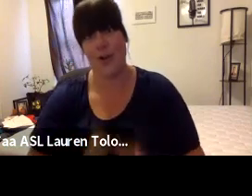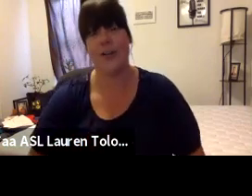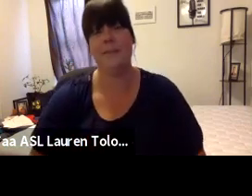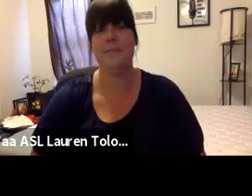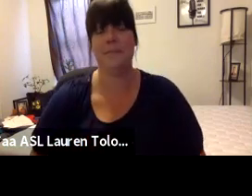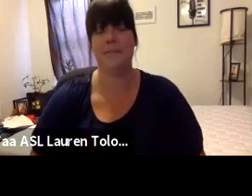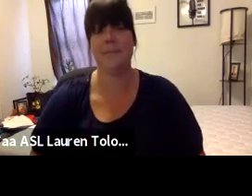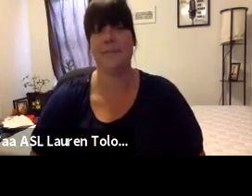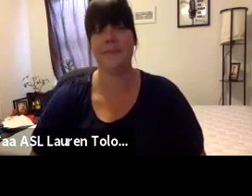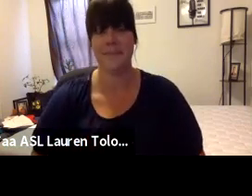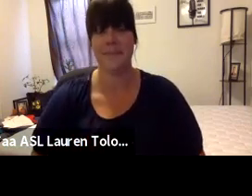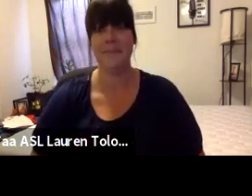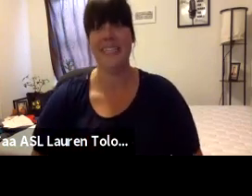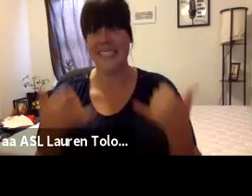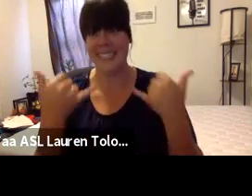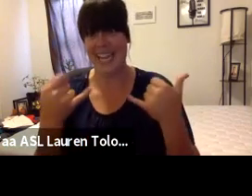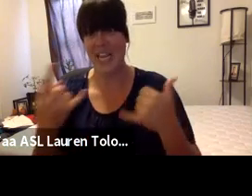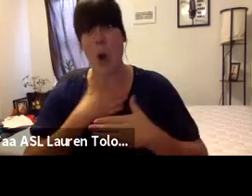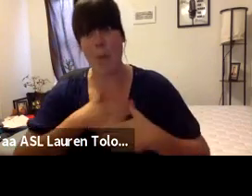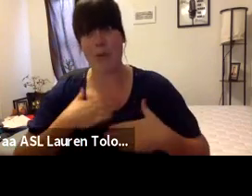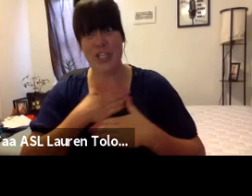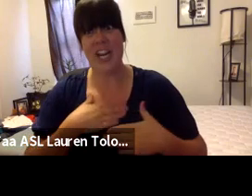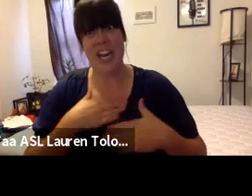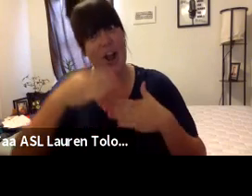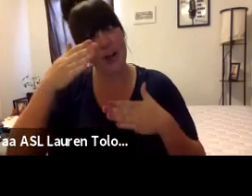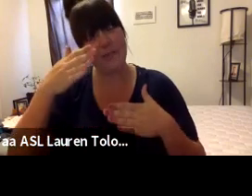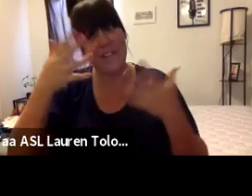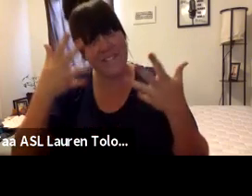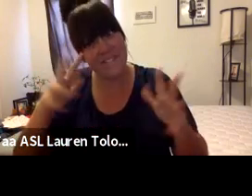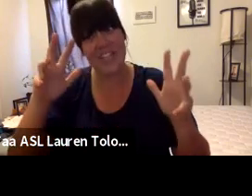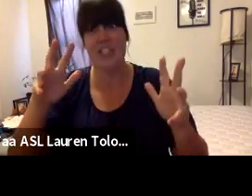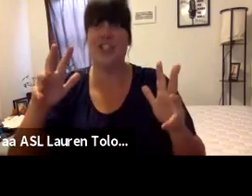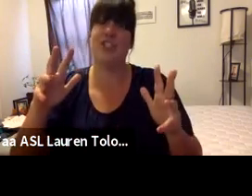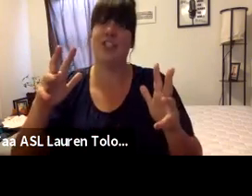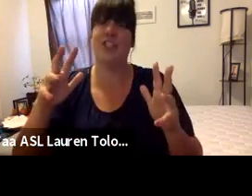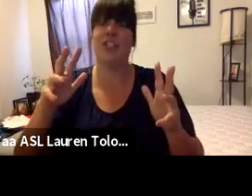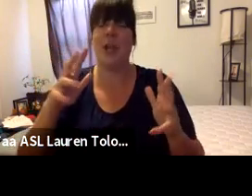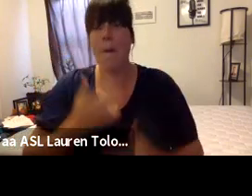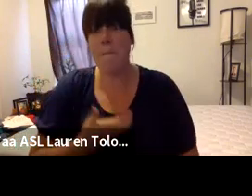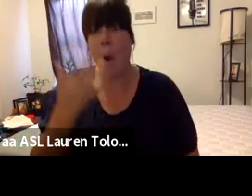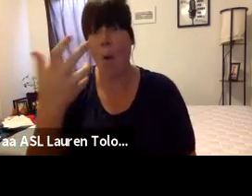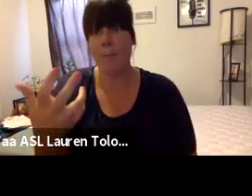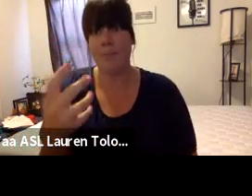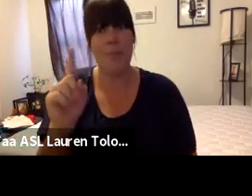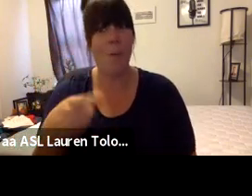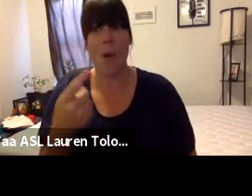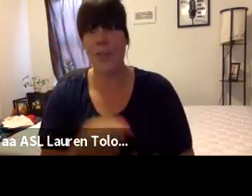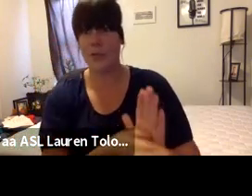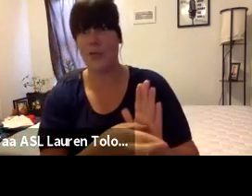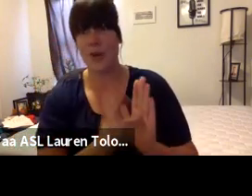you are appreciating our finished product, our finished poem that only took a few moments to read, but it took us